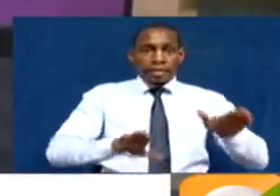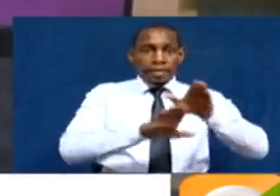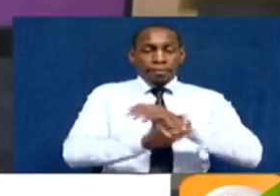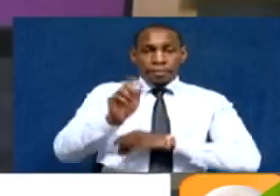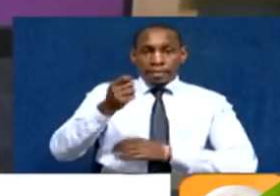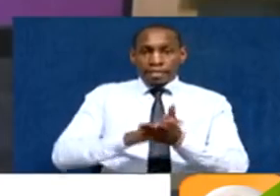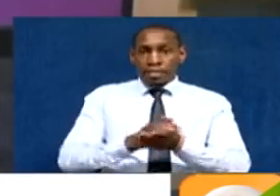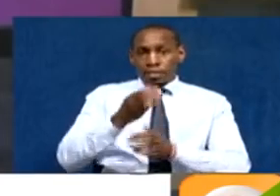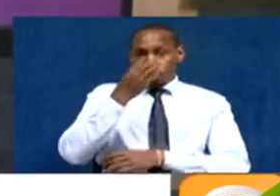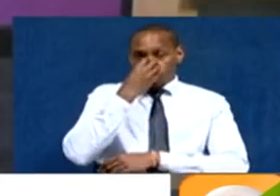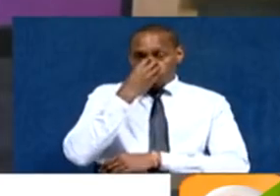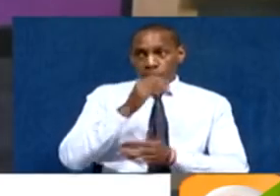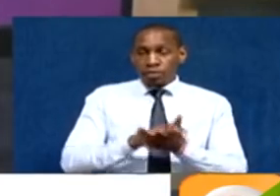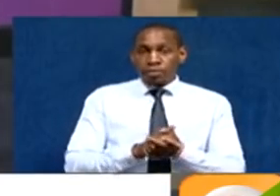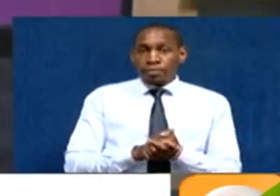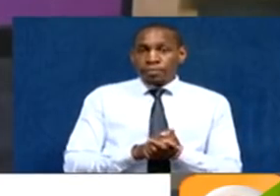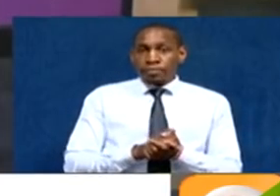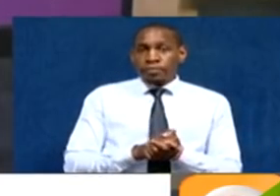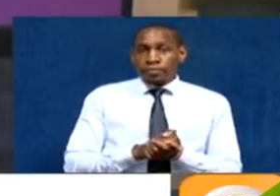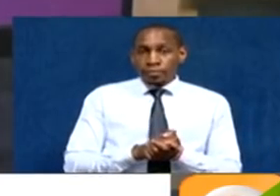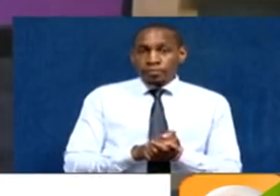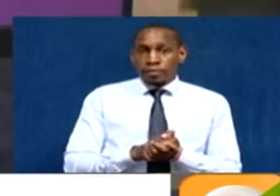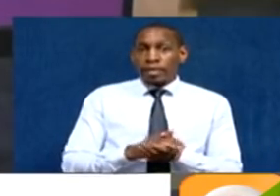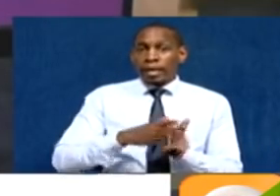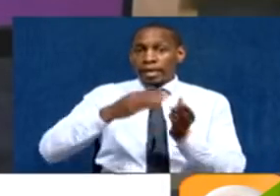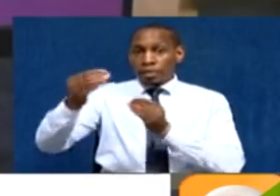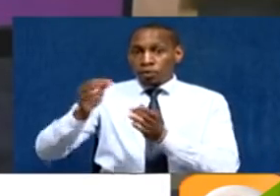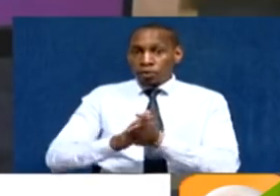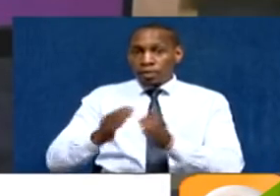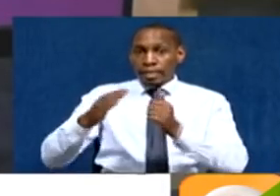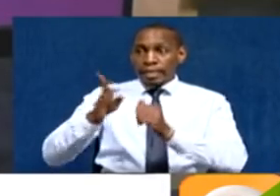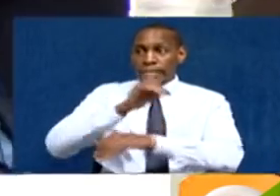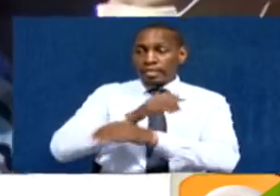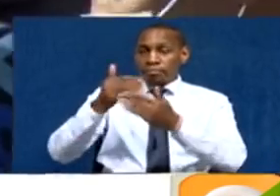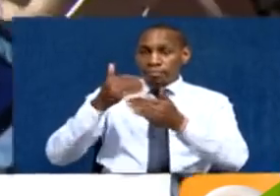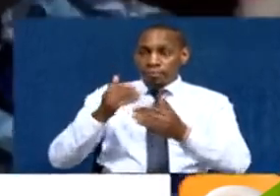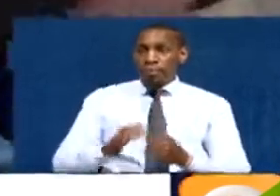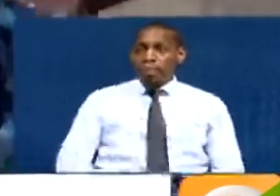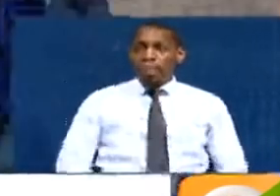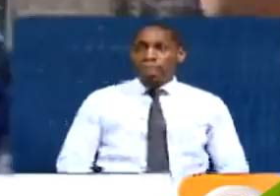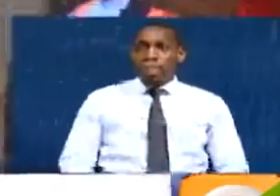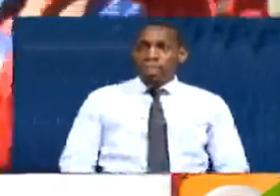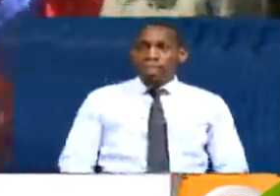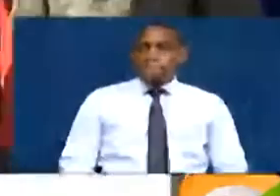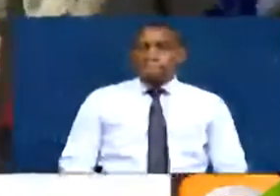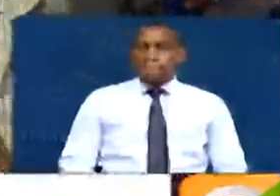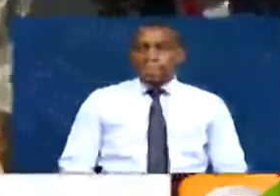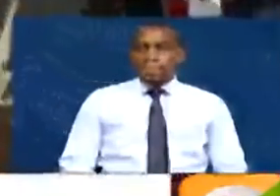in the August presidential race, Deputy President William Ruto, was 9 days ago.